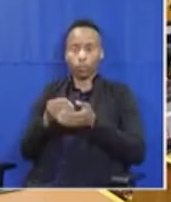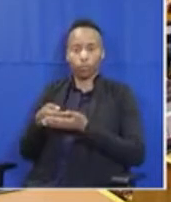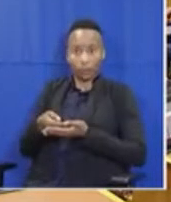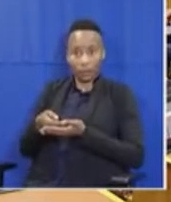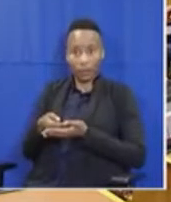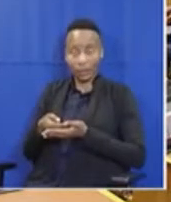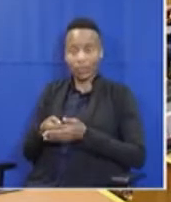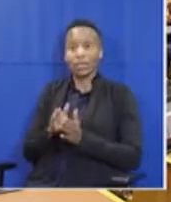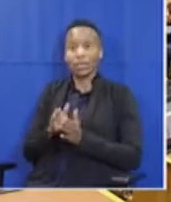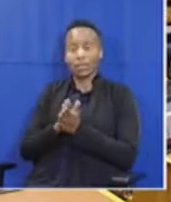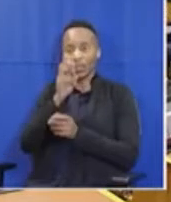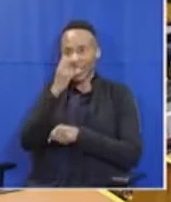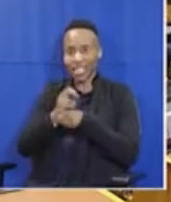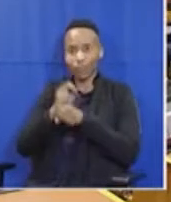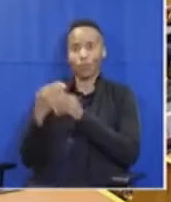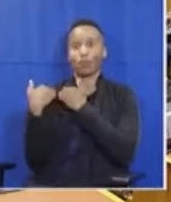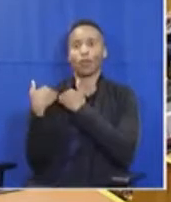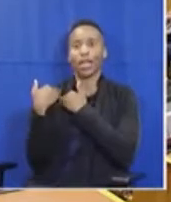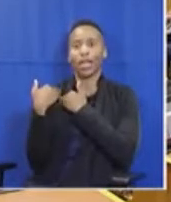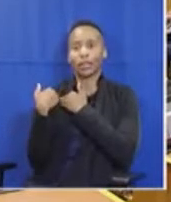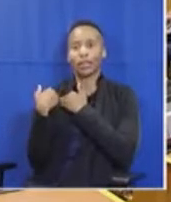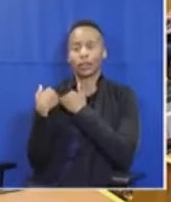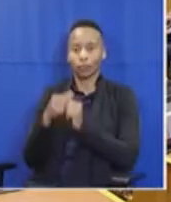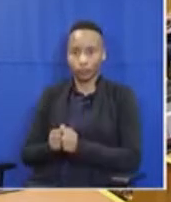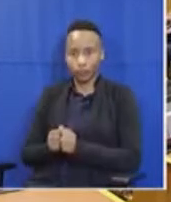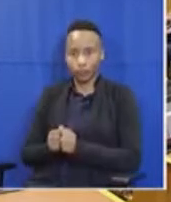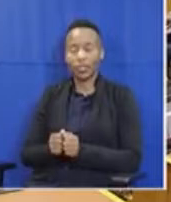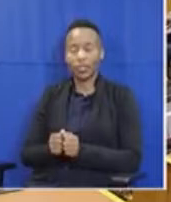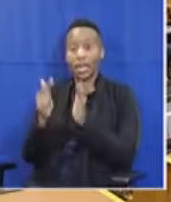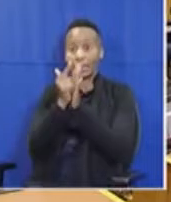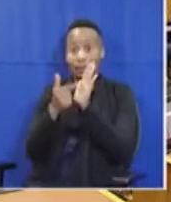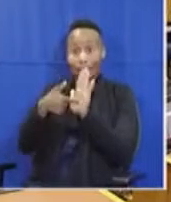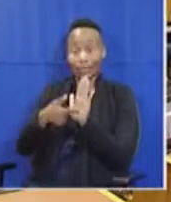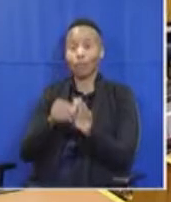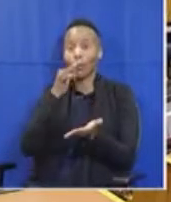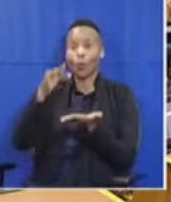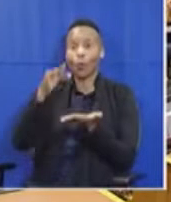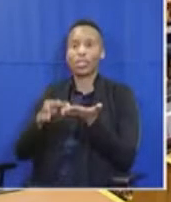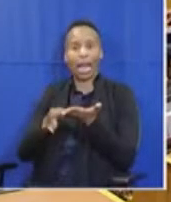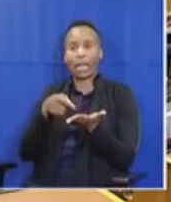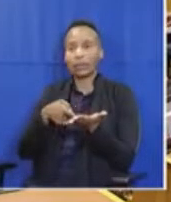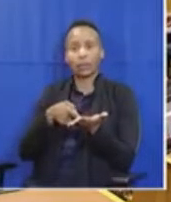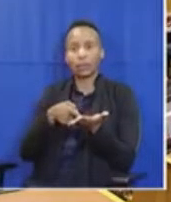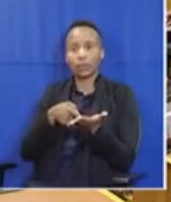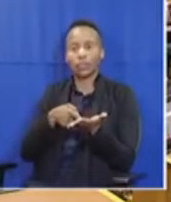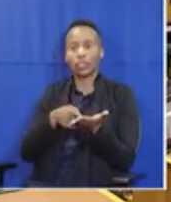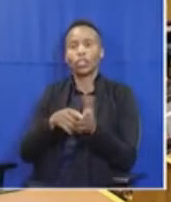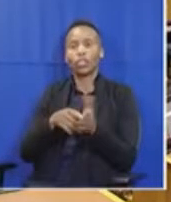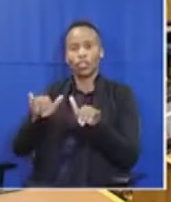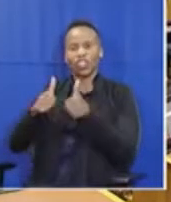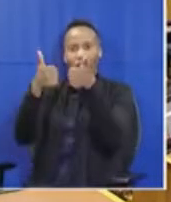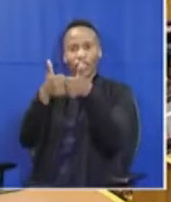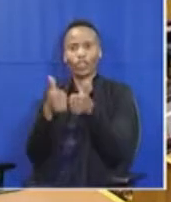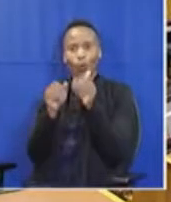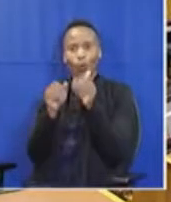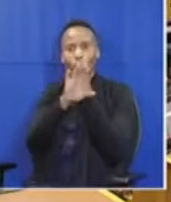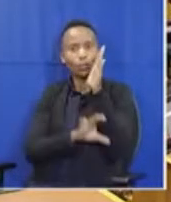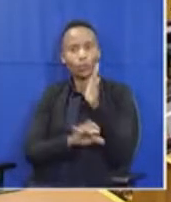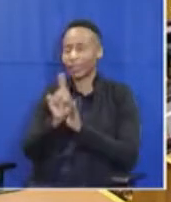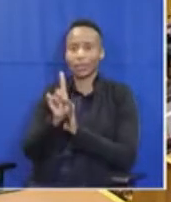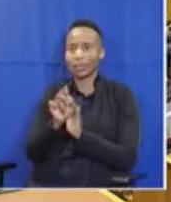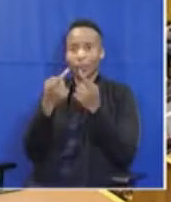reasonable protection that it deserves. This legislative proposal, however, does not seek to challenge the Constitution, but